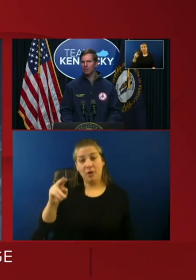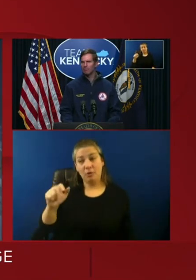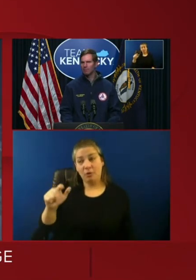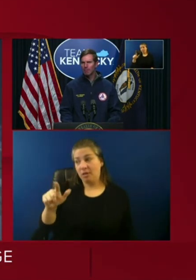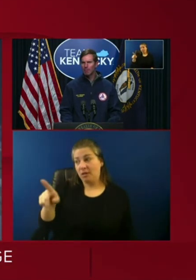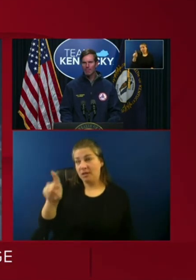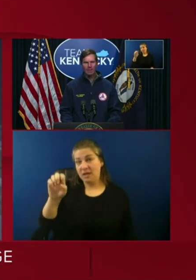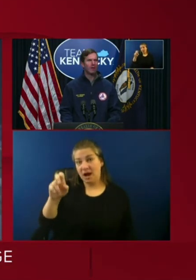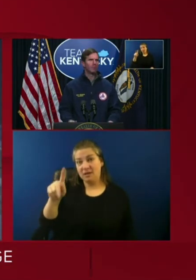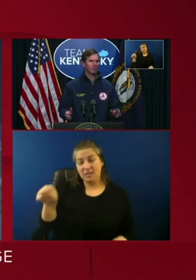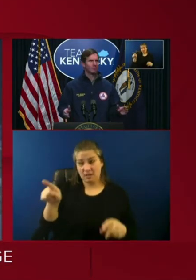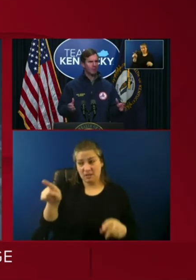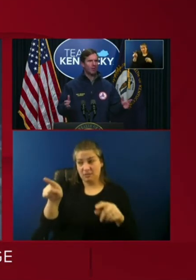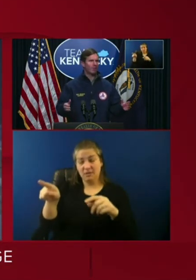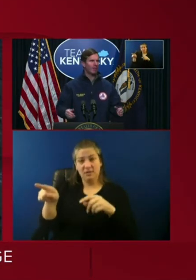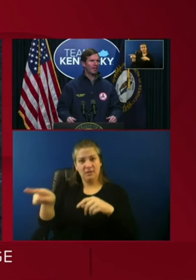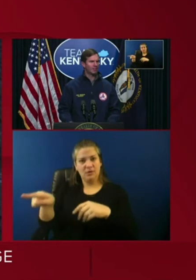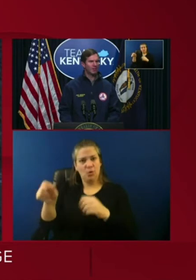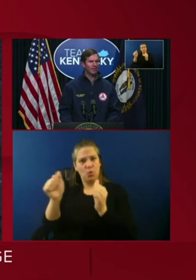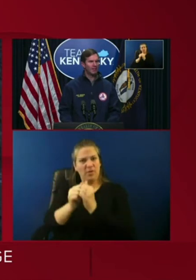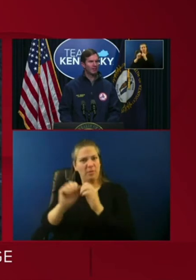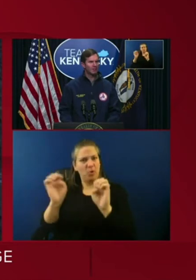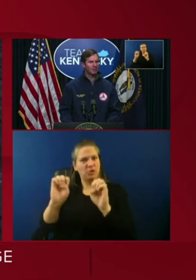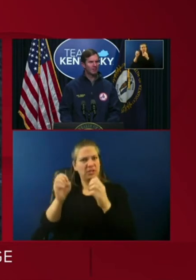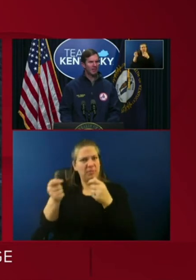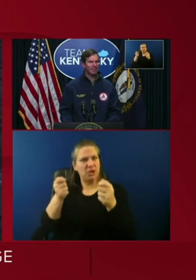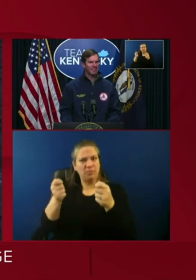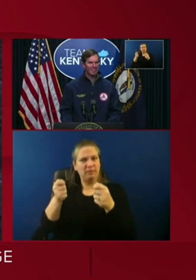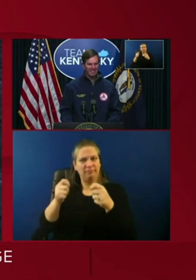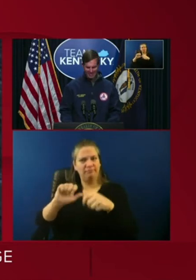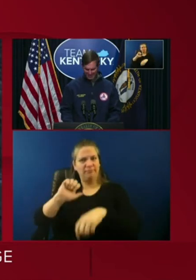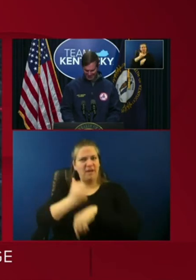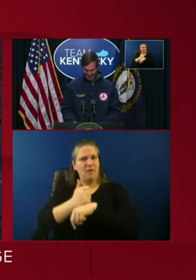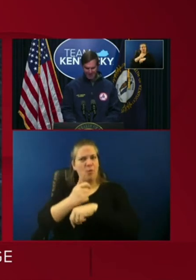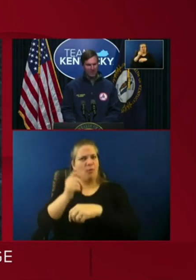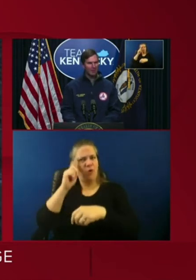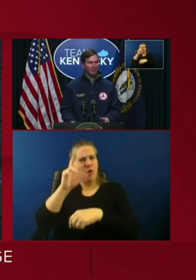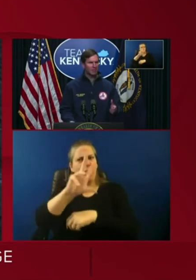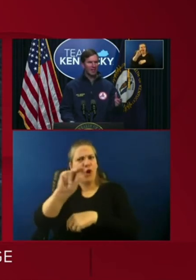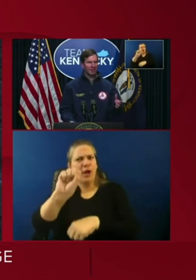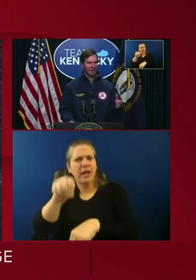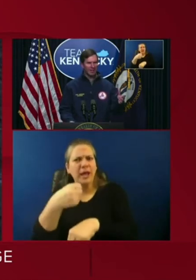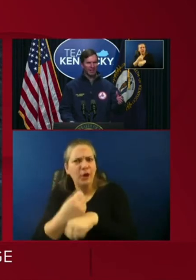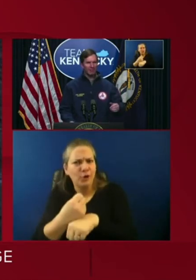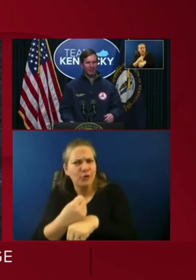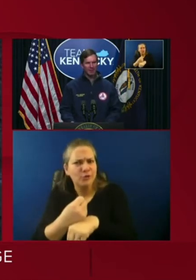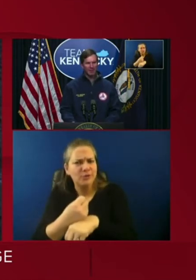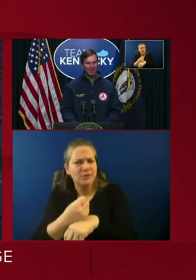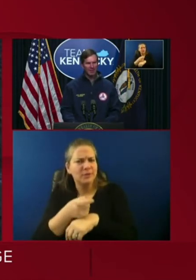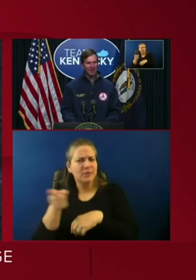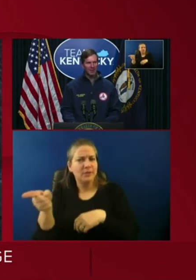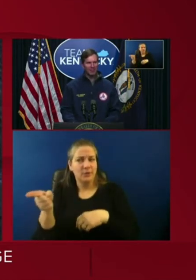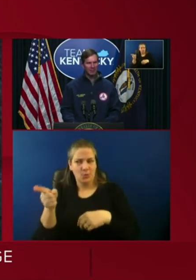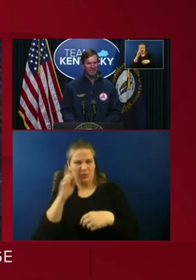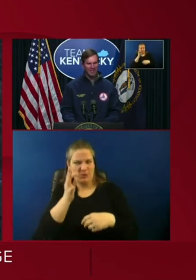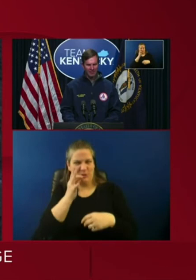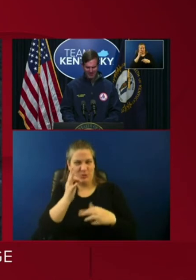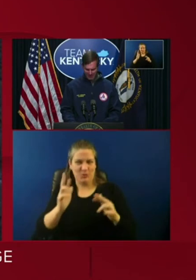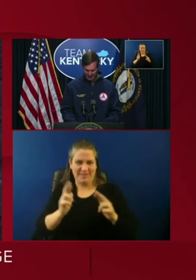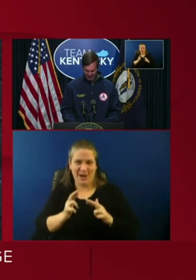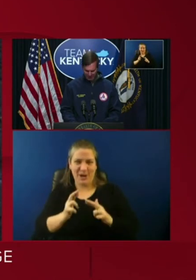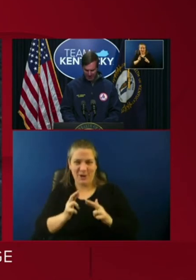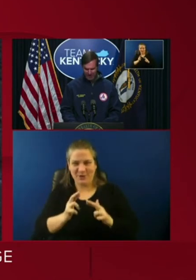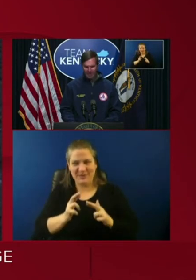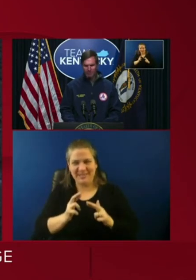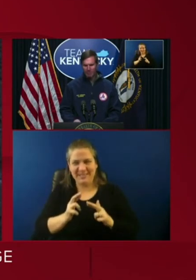its founding. Yeah. Okay, for the last 30 years. All right. Well, he's retiring. We got to give him a little grief as he